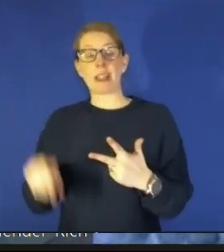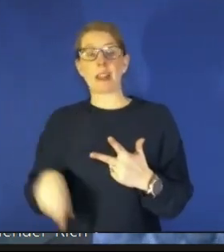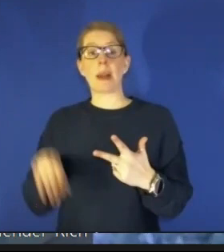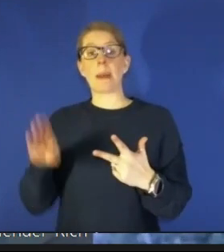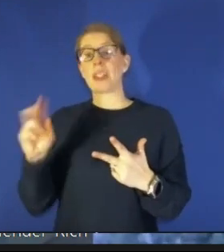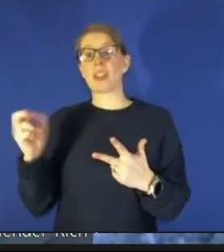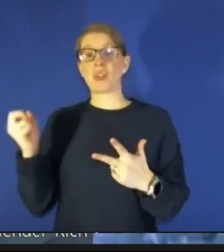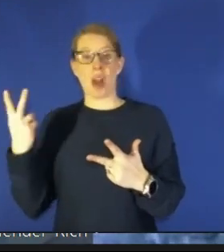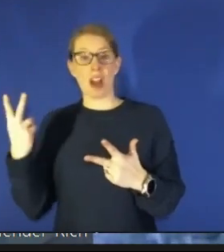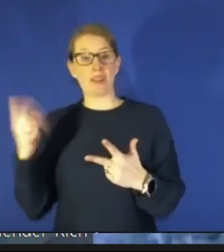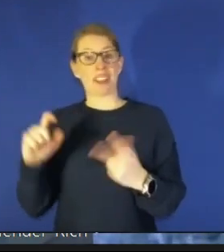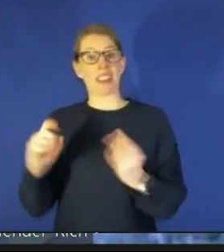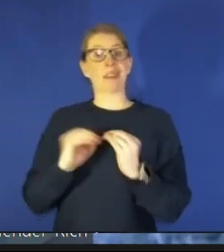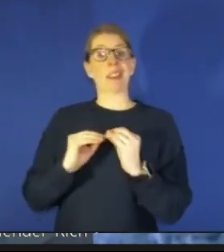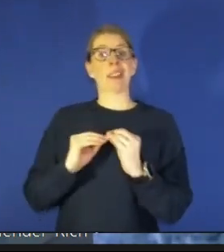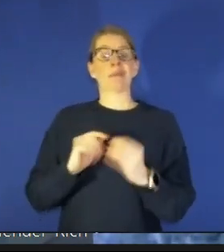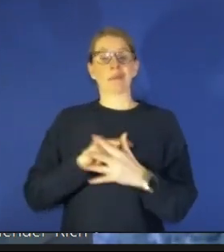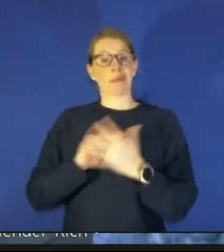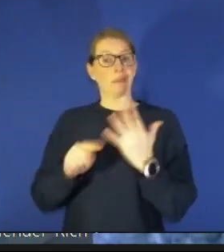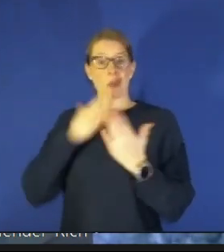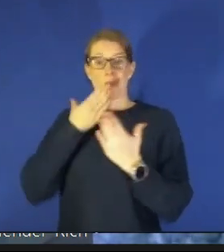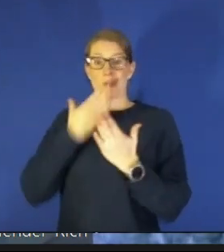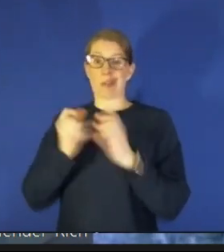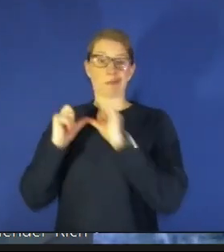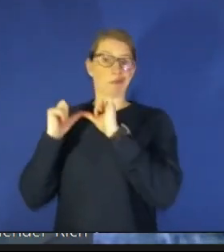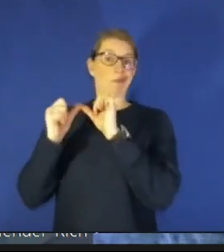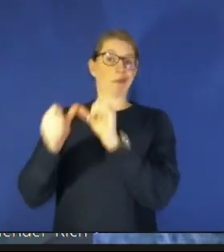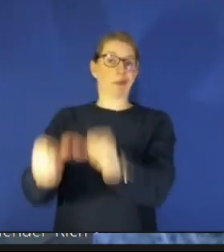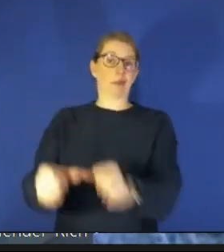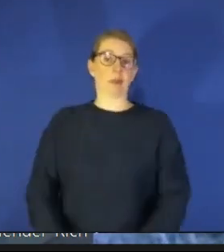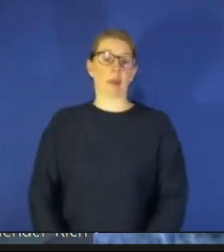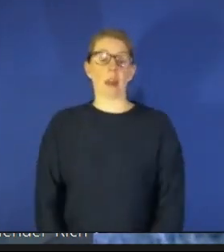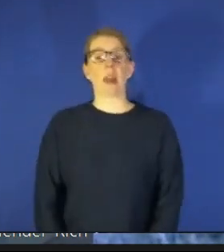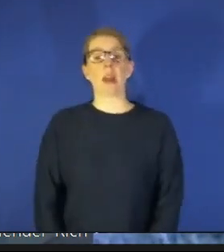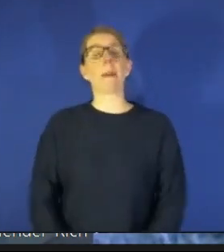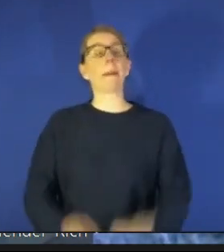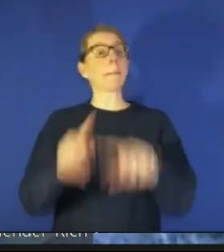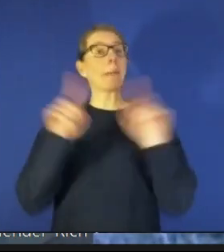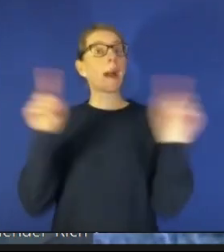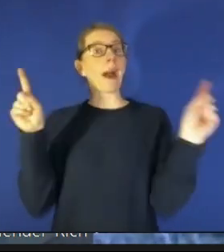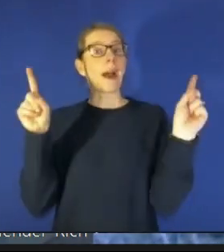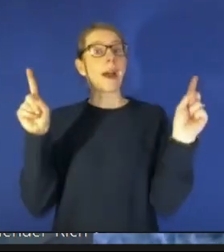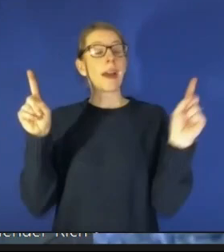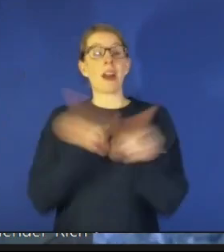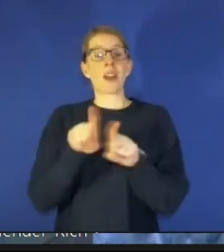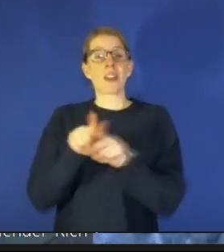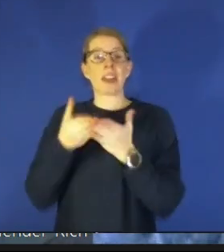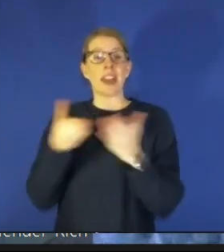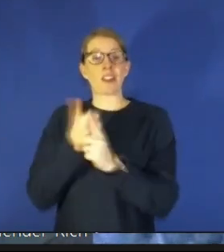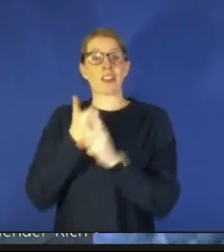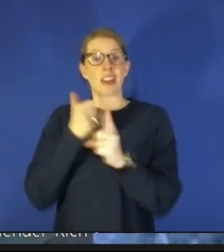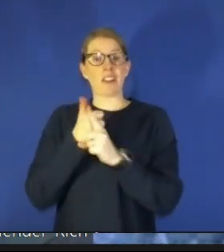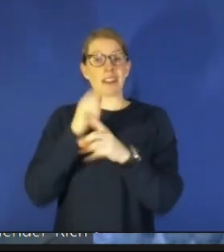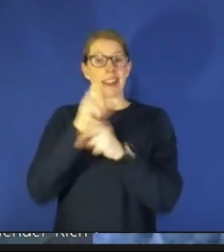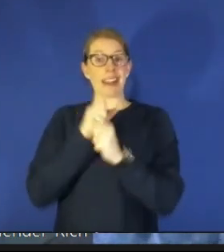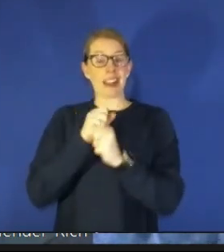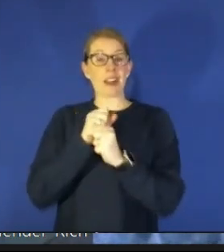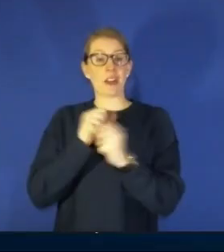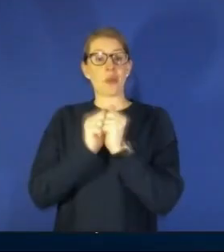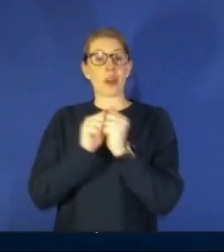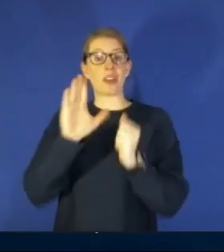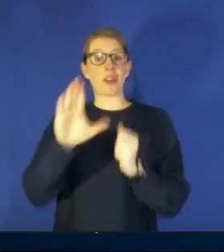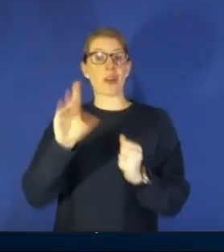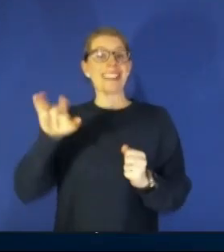B12. Those are things that are going to be good long term. But there are also things you can get in your diet if you're being